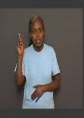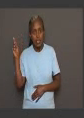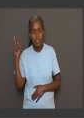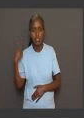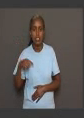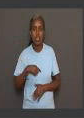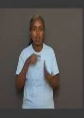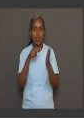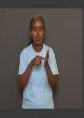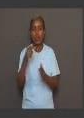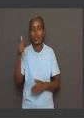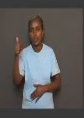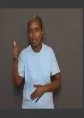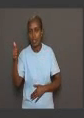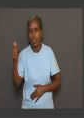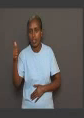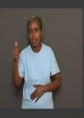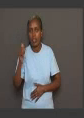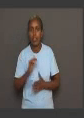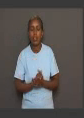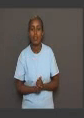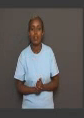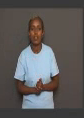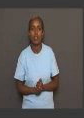Here is our point A.